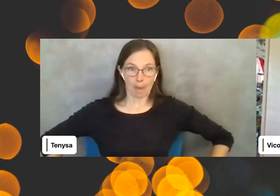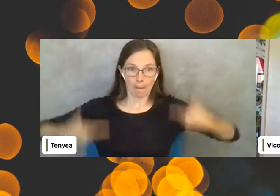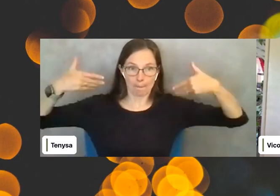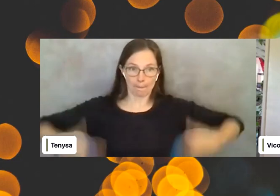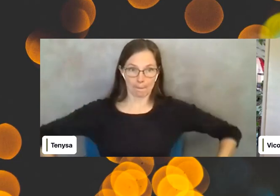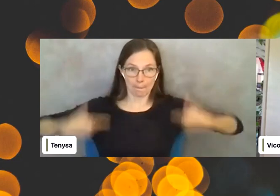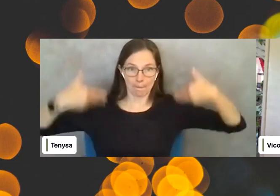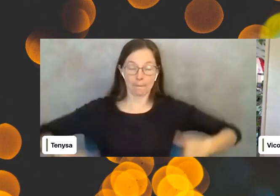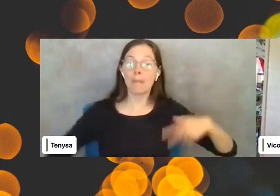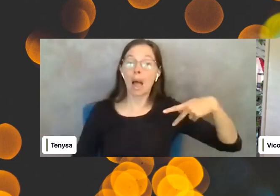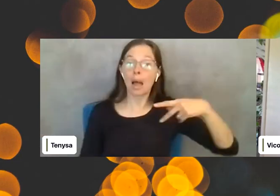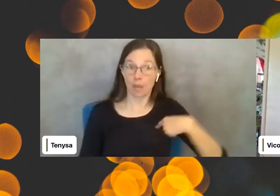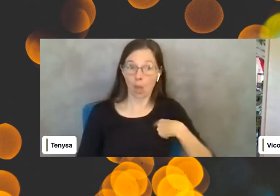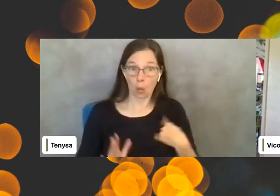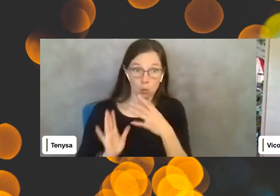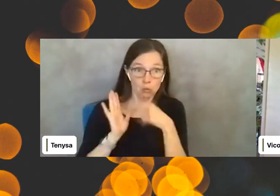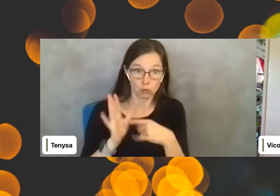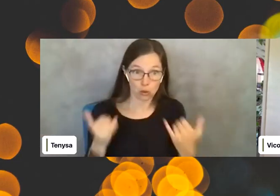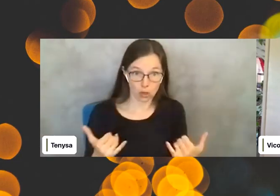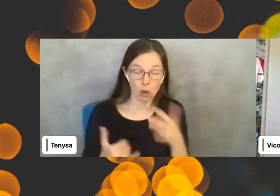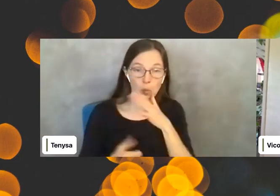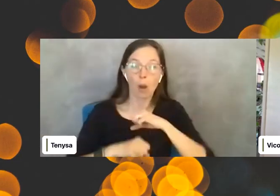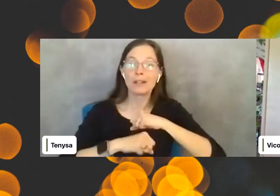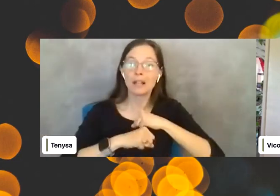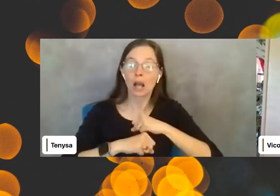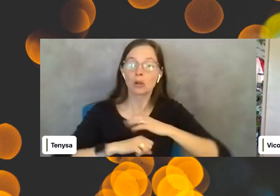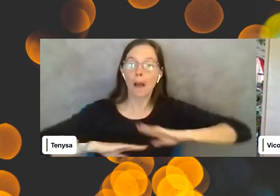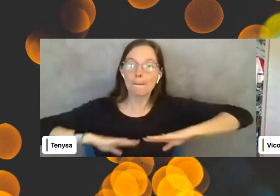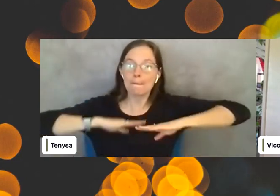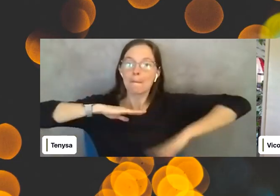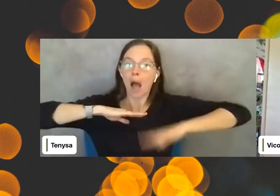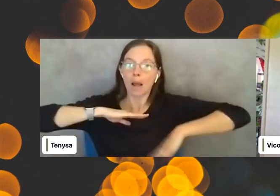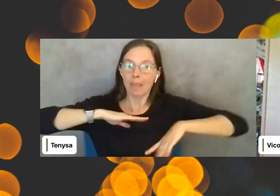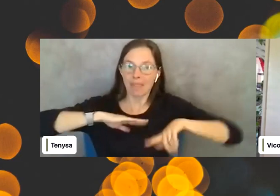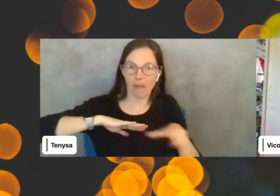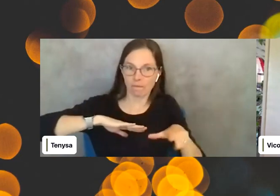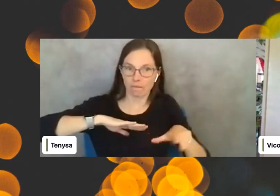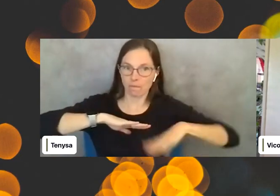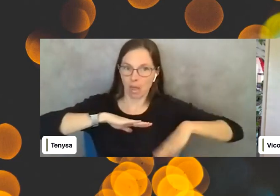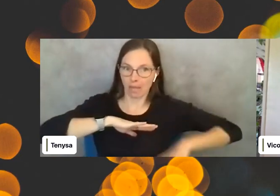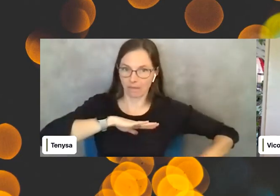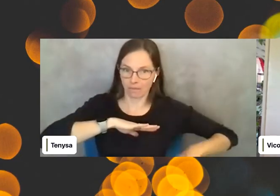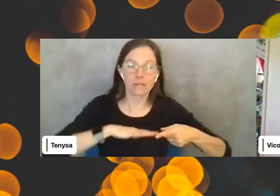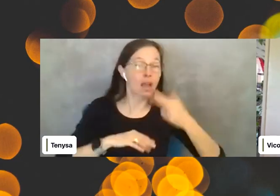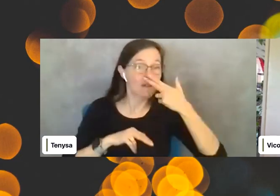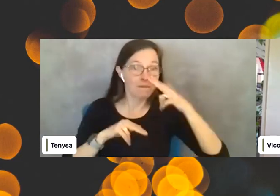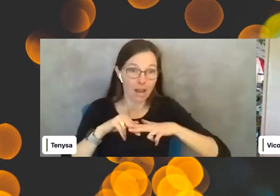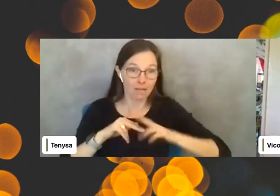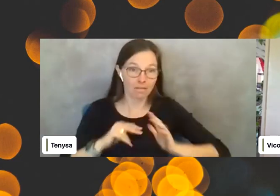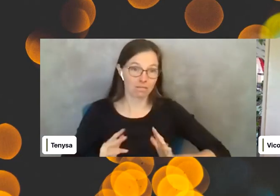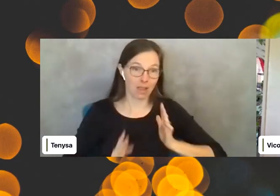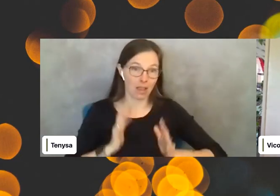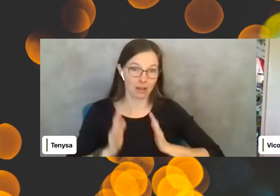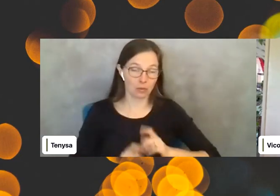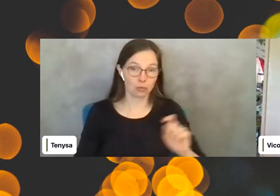the parry I'm going to show you protects your bottom left side. This is a fun, fancy